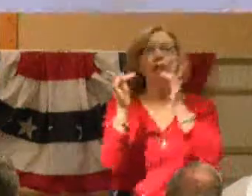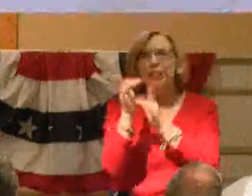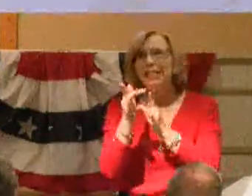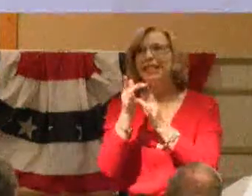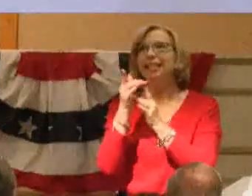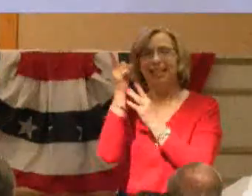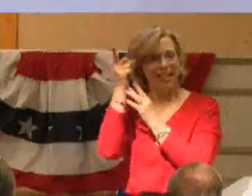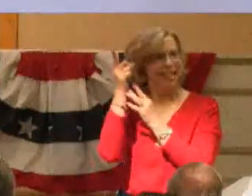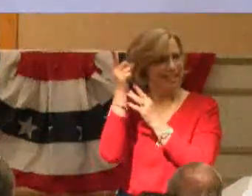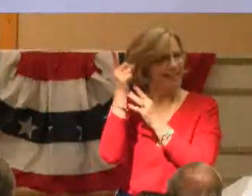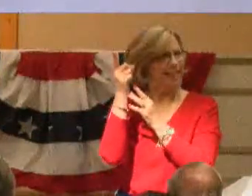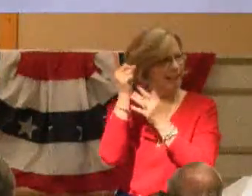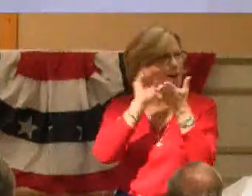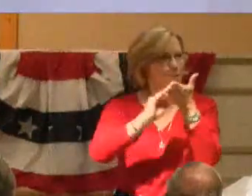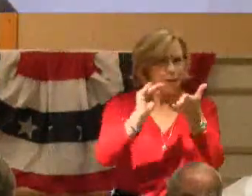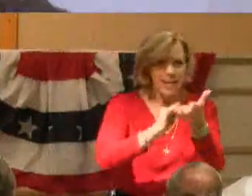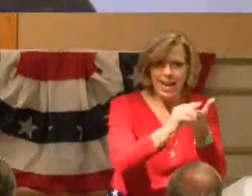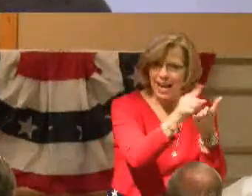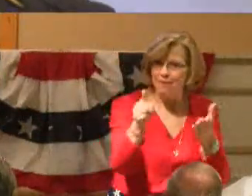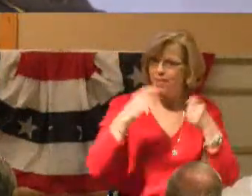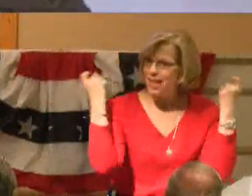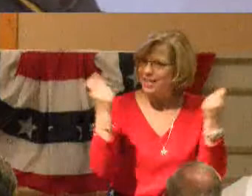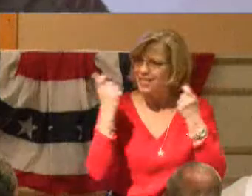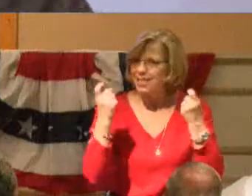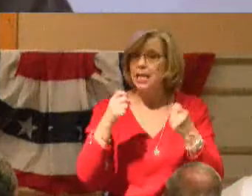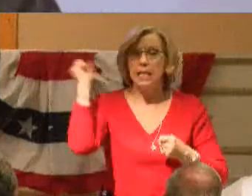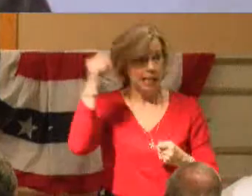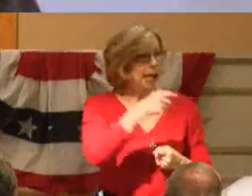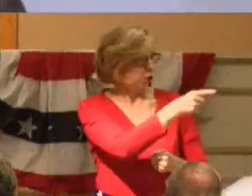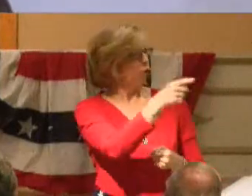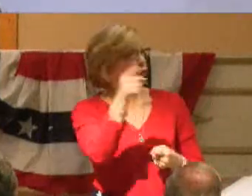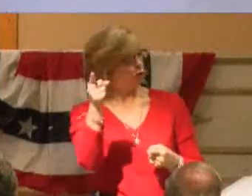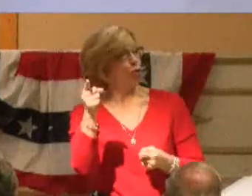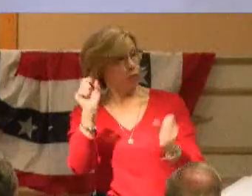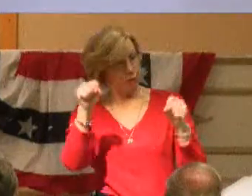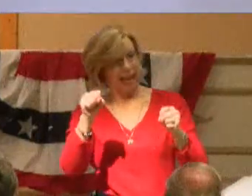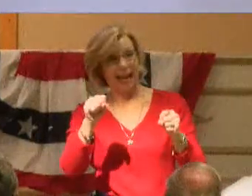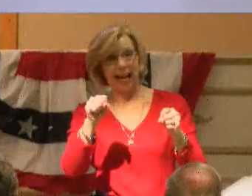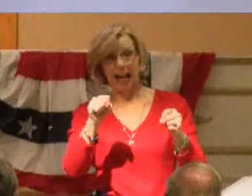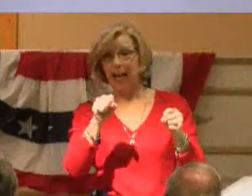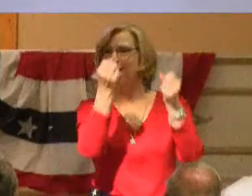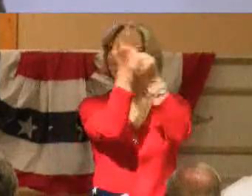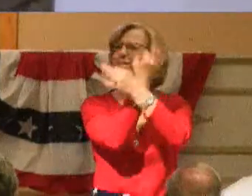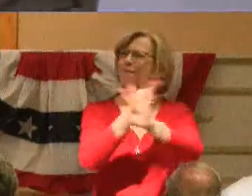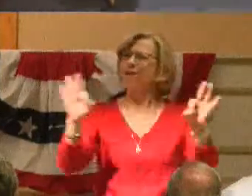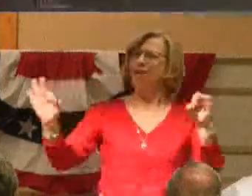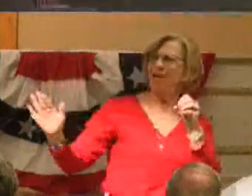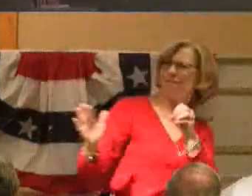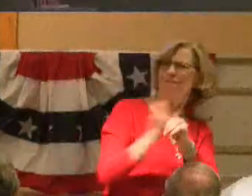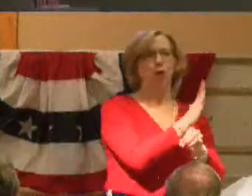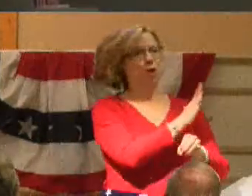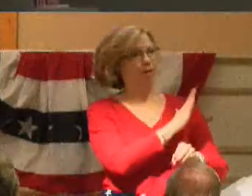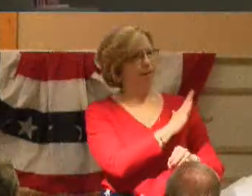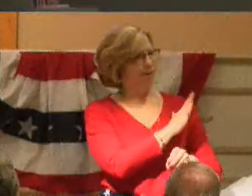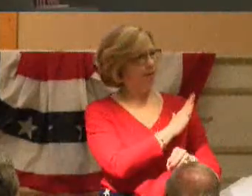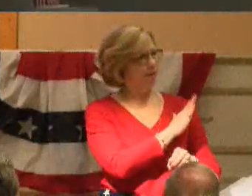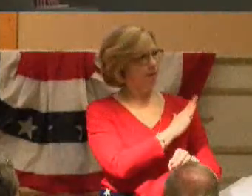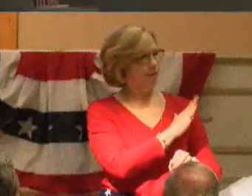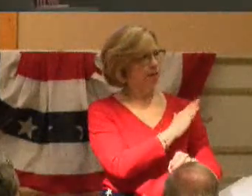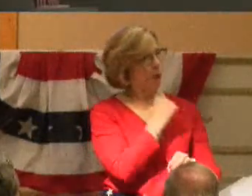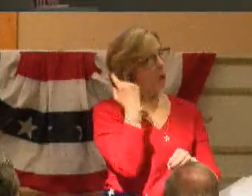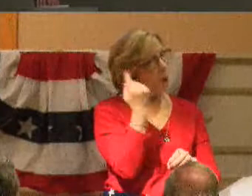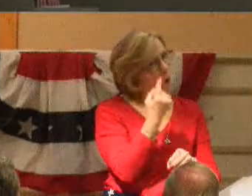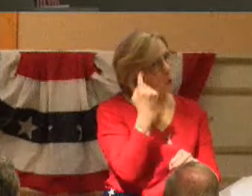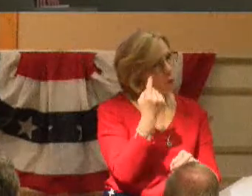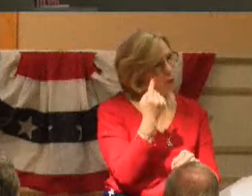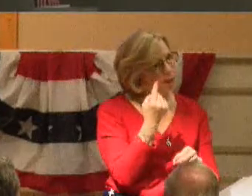has atoned for that sin. And yes, even you today can be absolutely free, but only if we, number